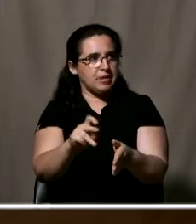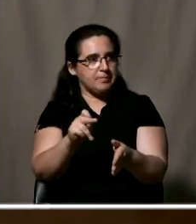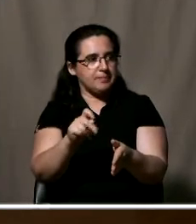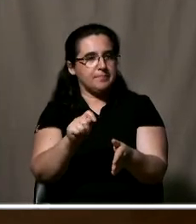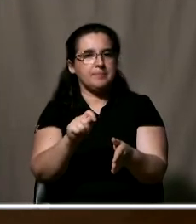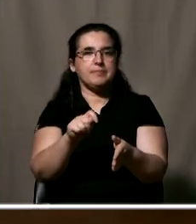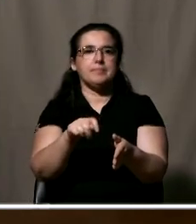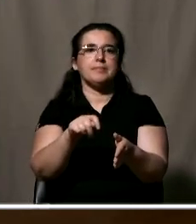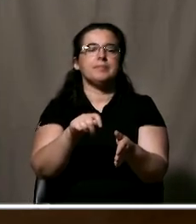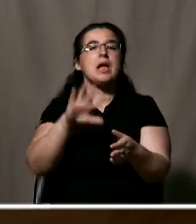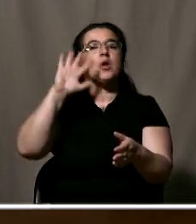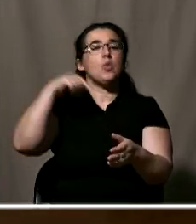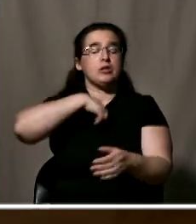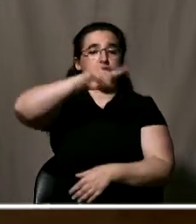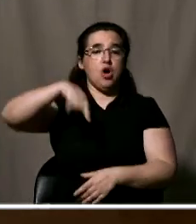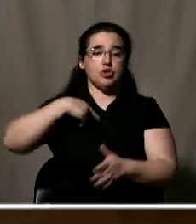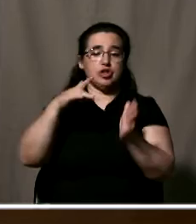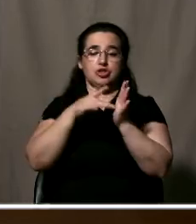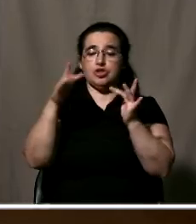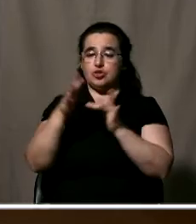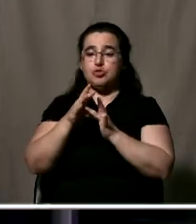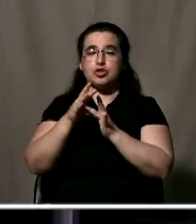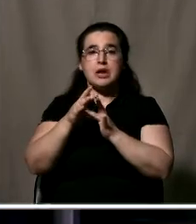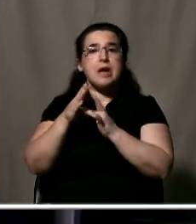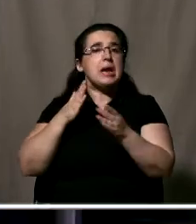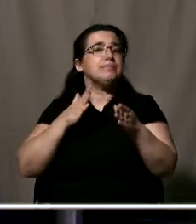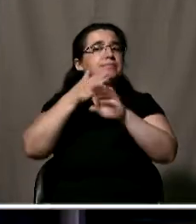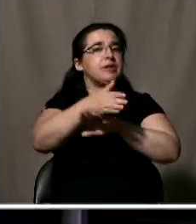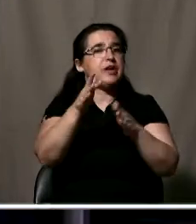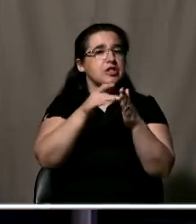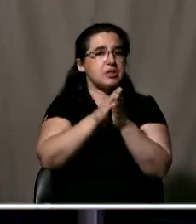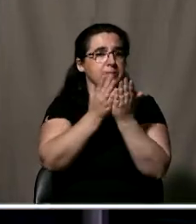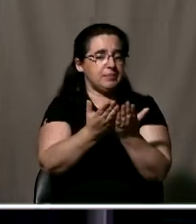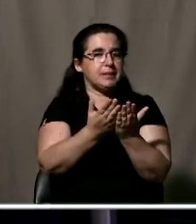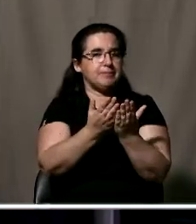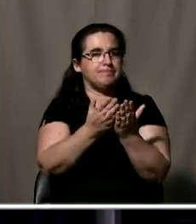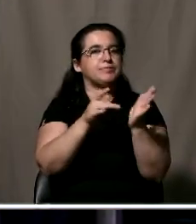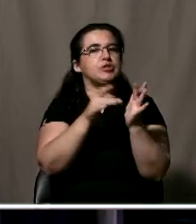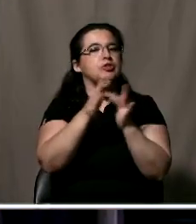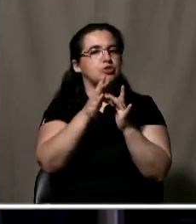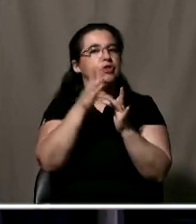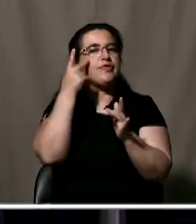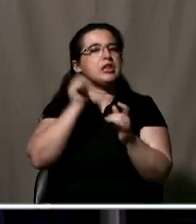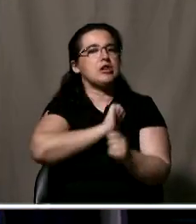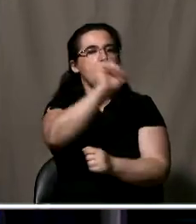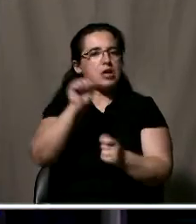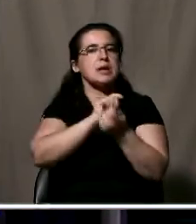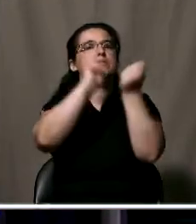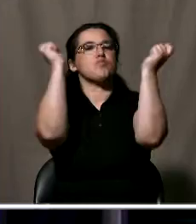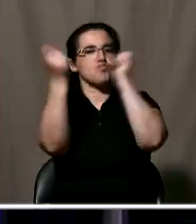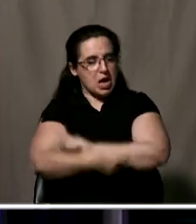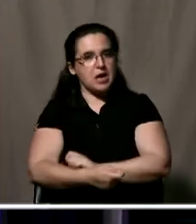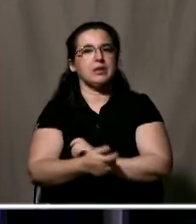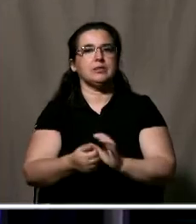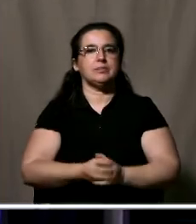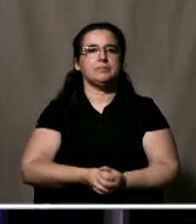through Scripture, quando nós andamos com Jesus através das Escrituras, he changes our life. Ele muda a nossa vida. Now, what I'd like to do with you